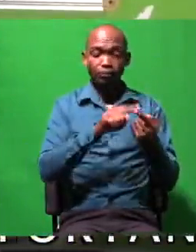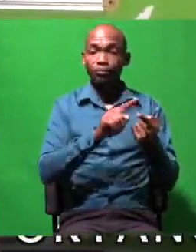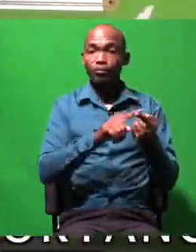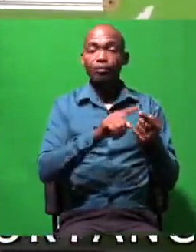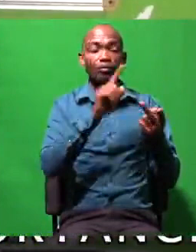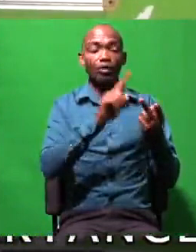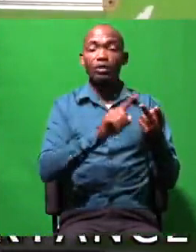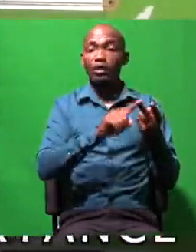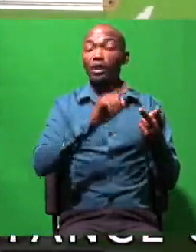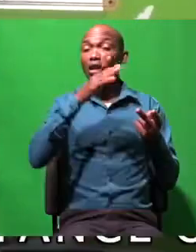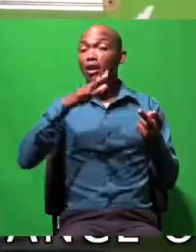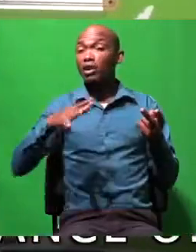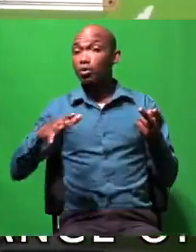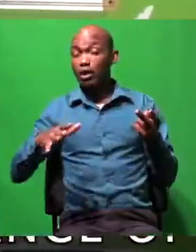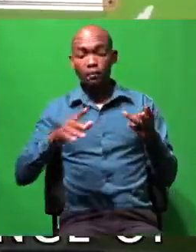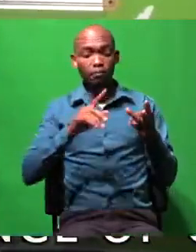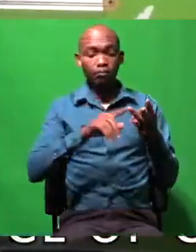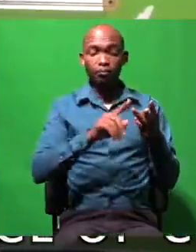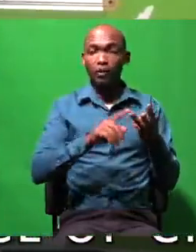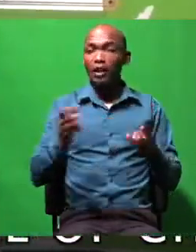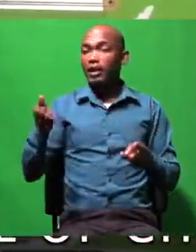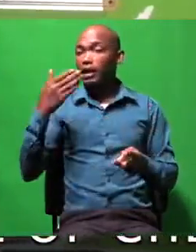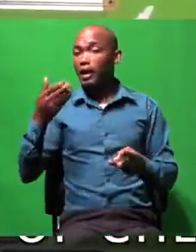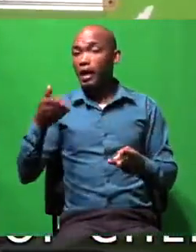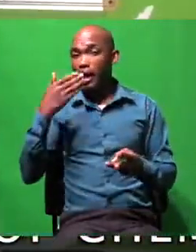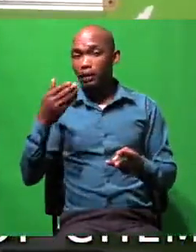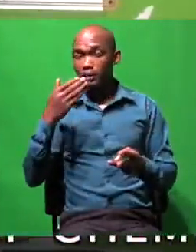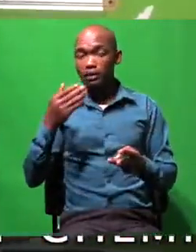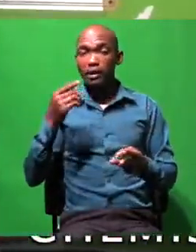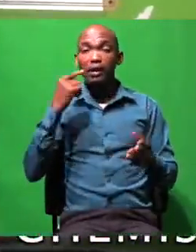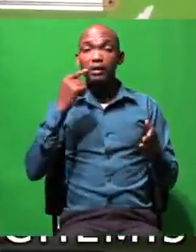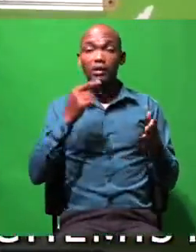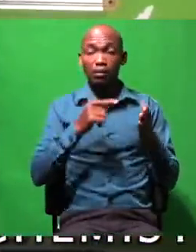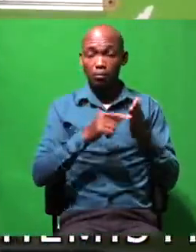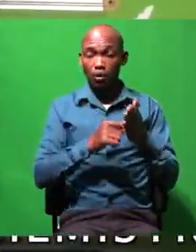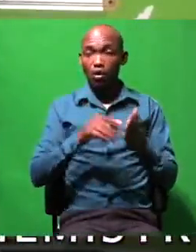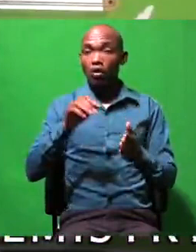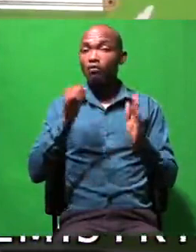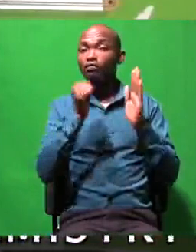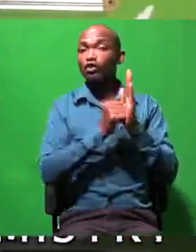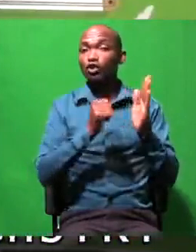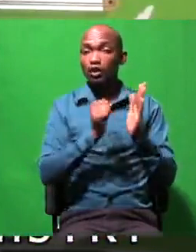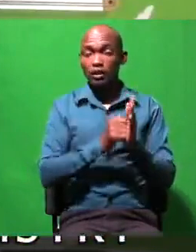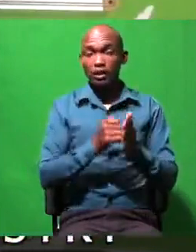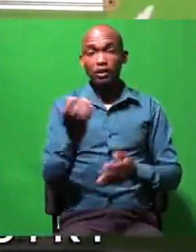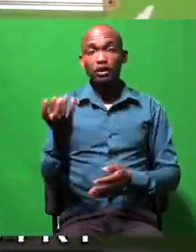liquid, and gas. Example of solid is a